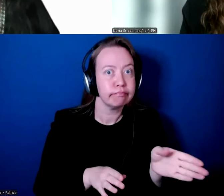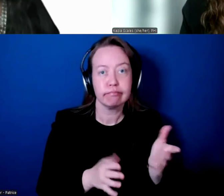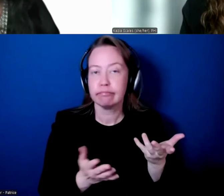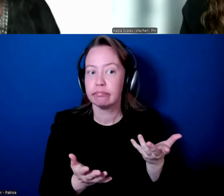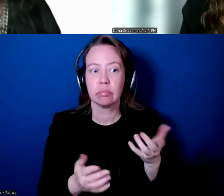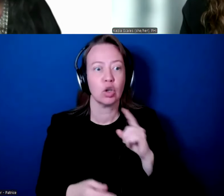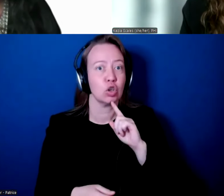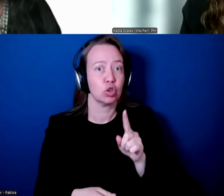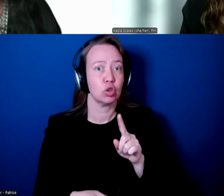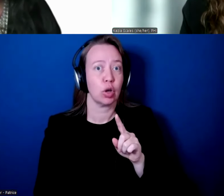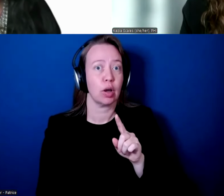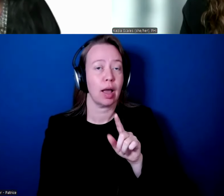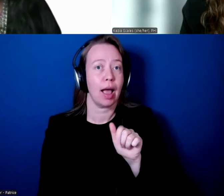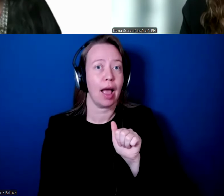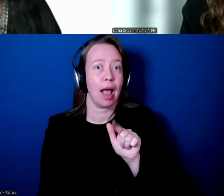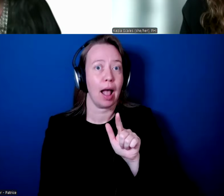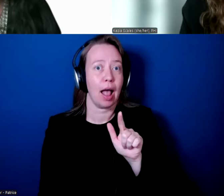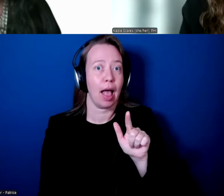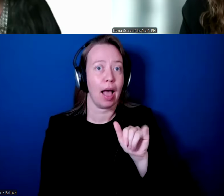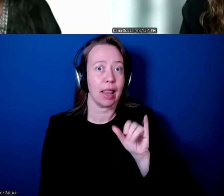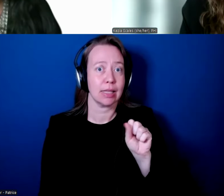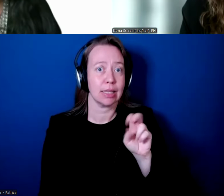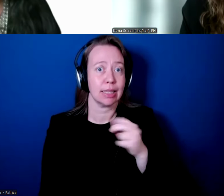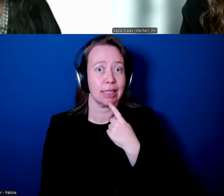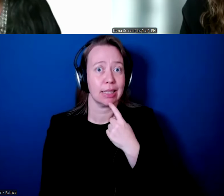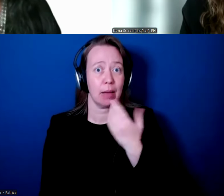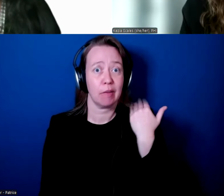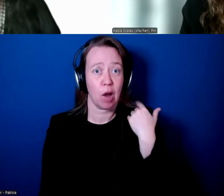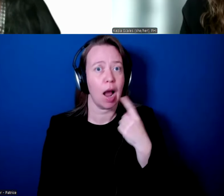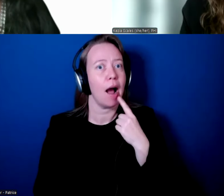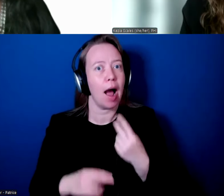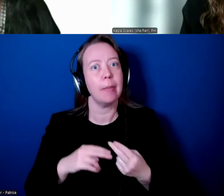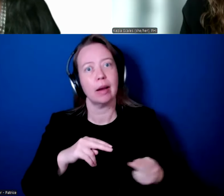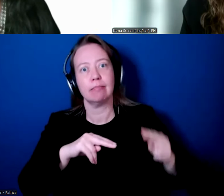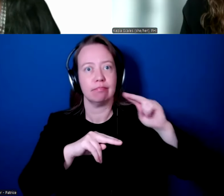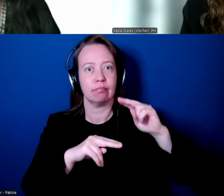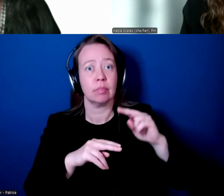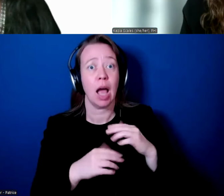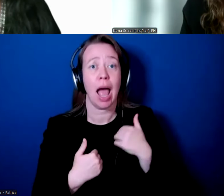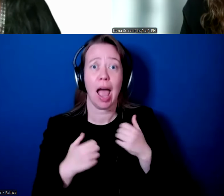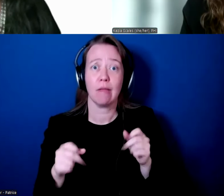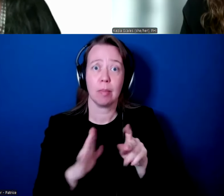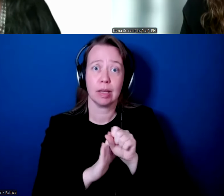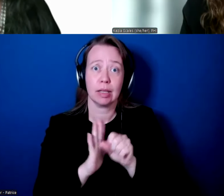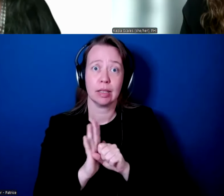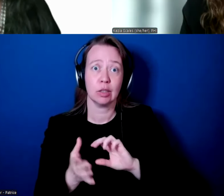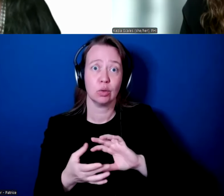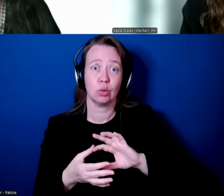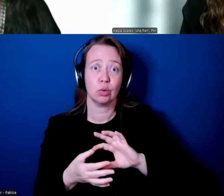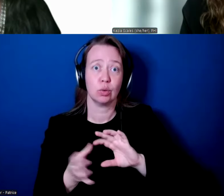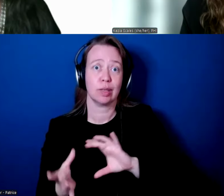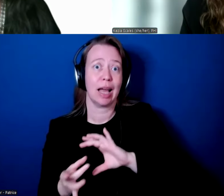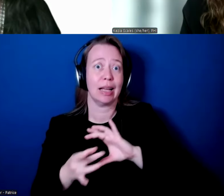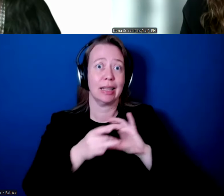what Allison mentioned earlier during the presentation, there's an opportunity for states to tie training programs to